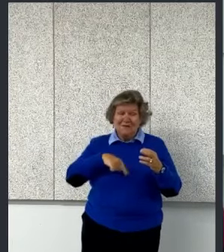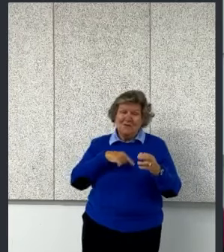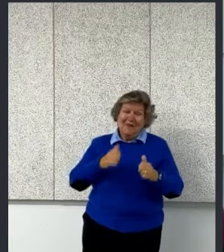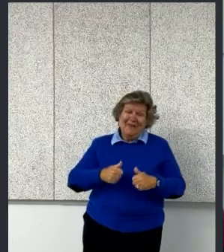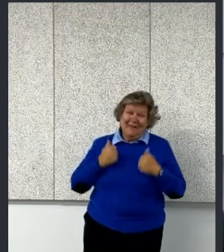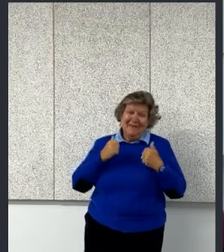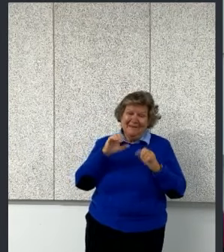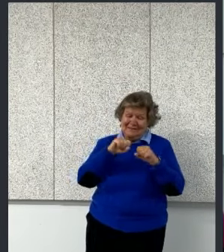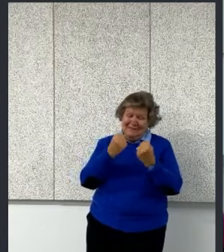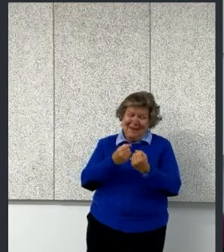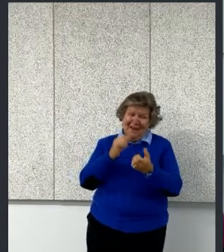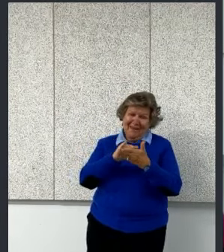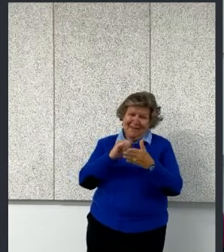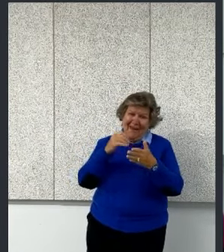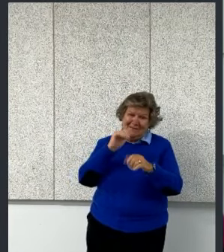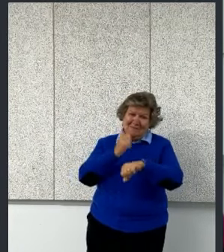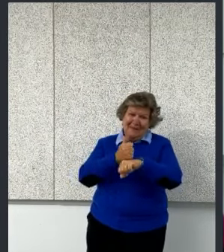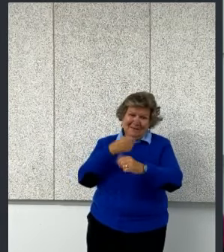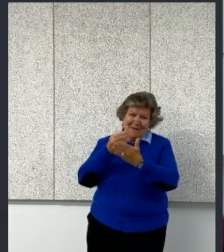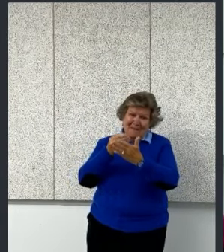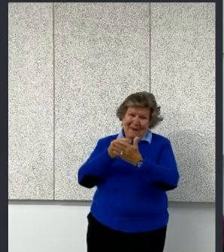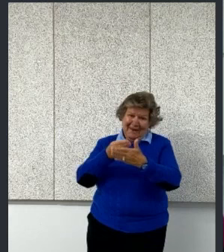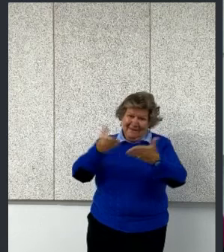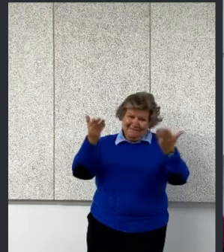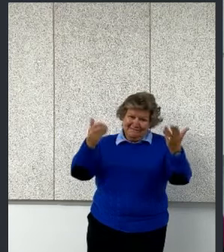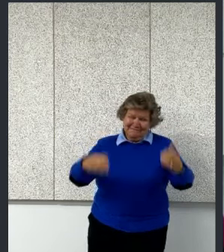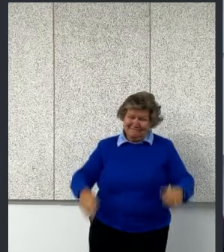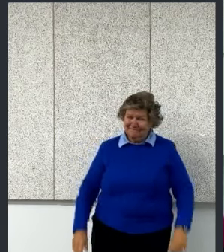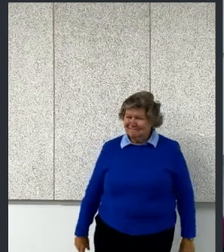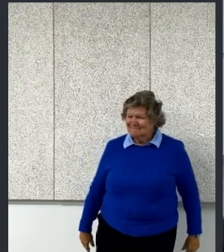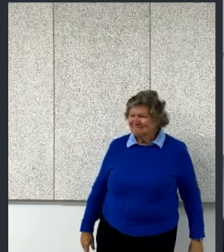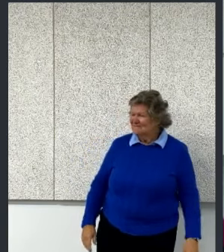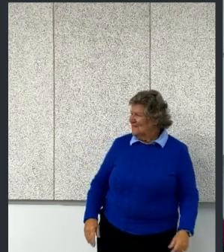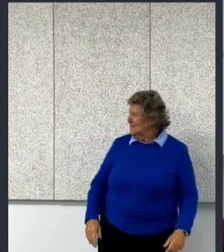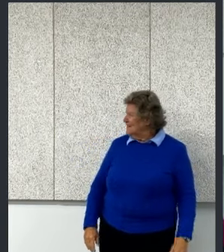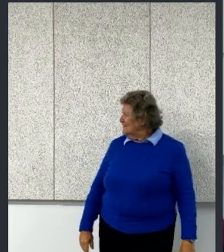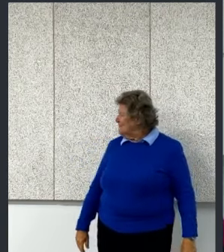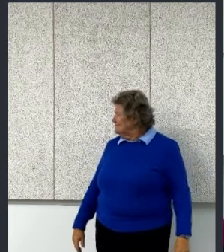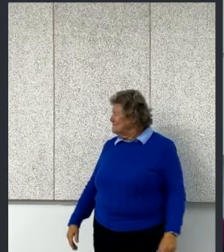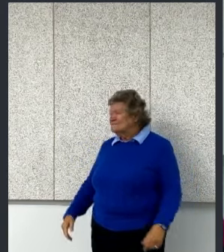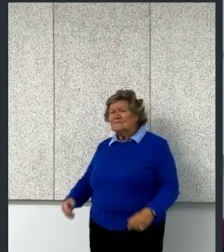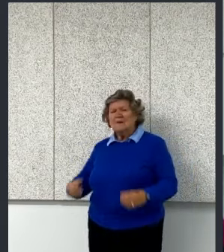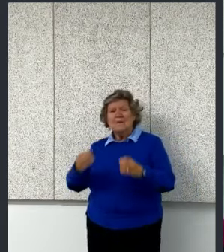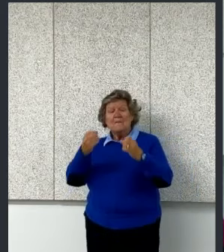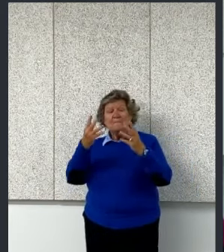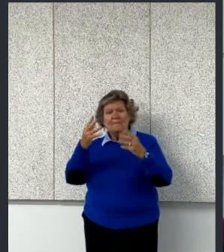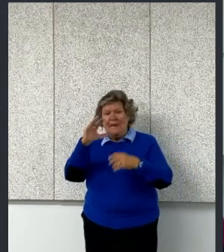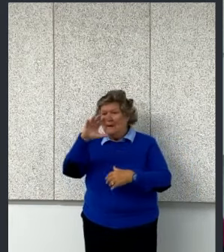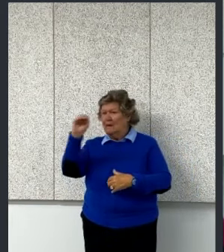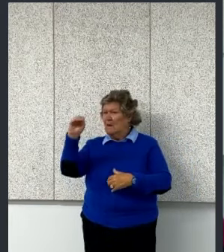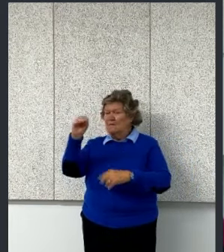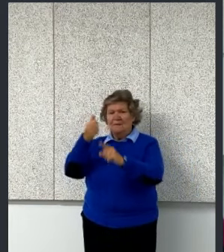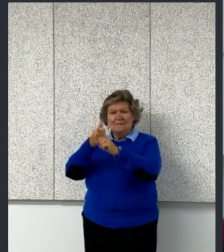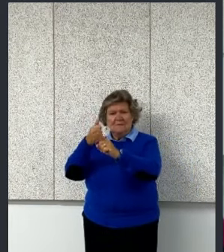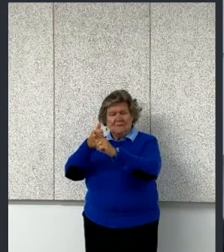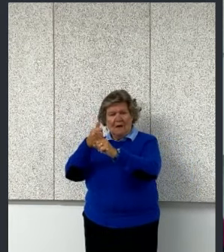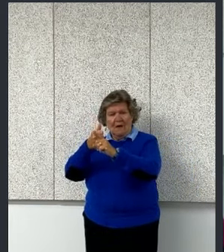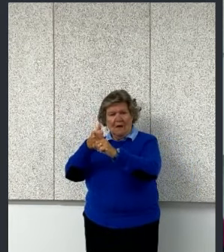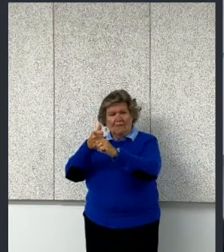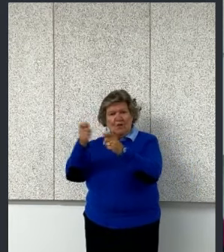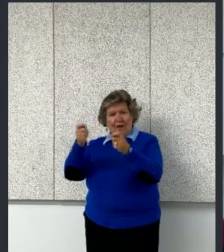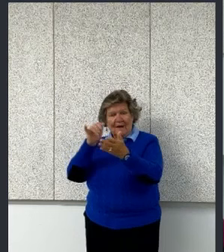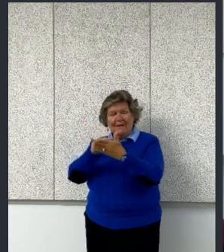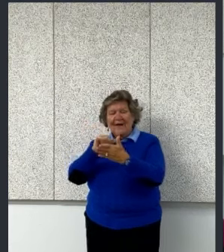And also, can we, yes. And also, I feel like a lot of companies are handling that by not growing maybe necessarily